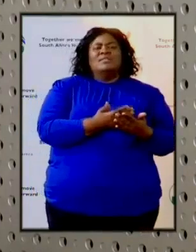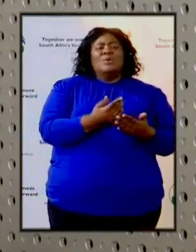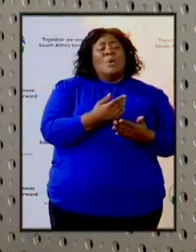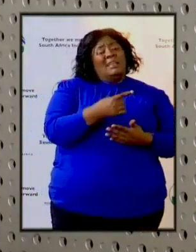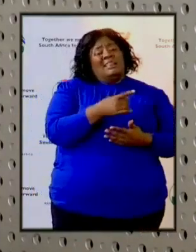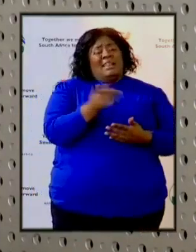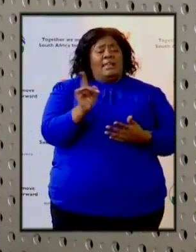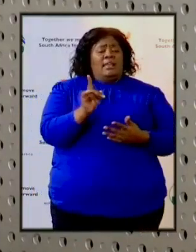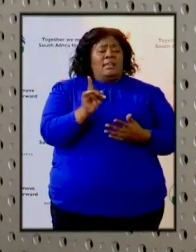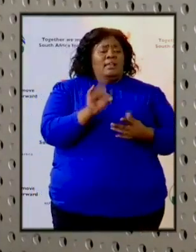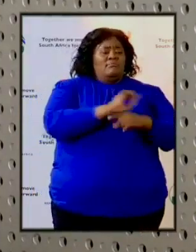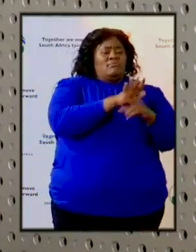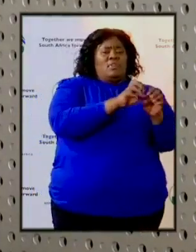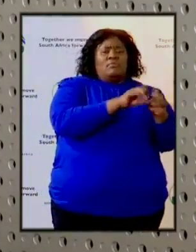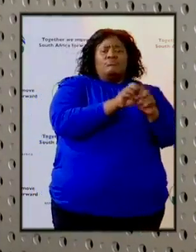along the way?